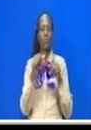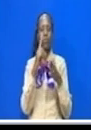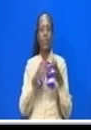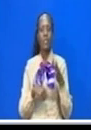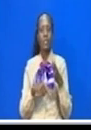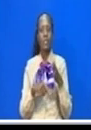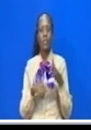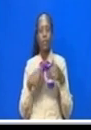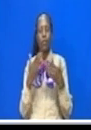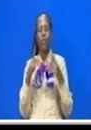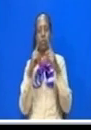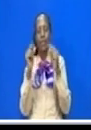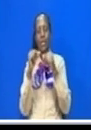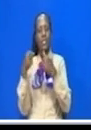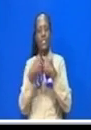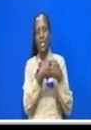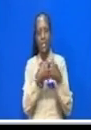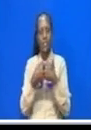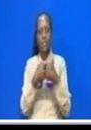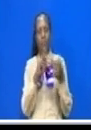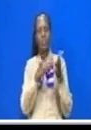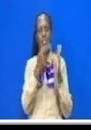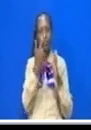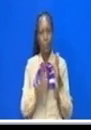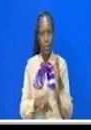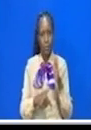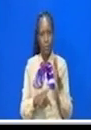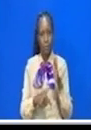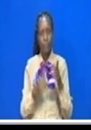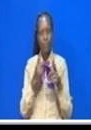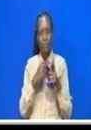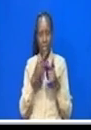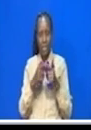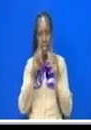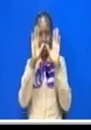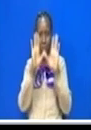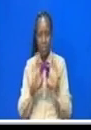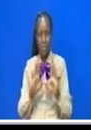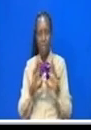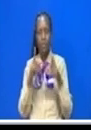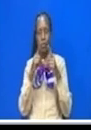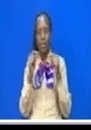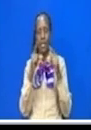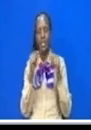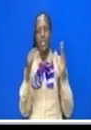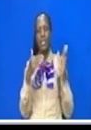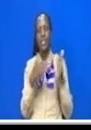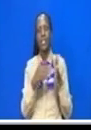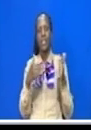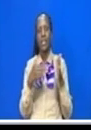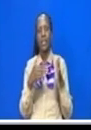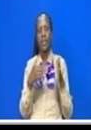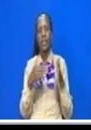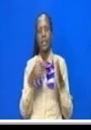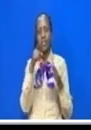it that the term challenges means. Then most importantly, you need to understand the term hinder, because it will